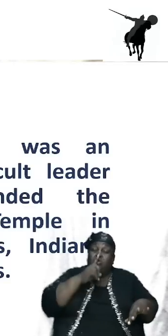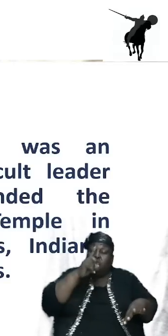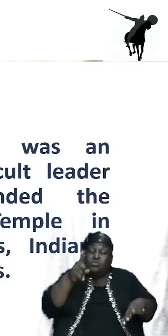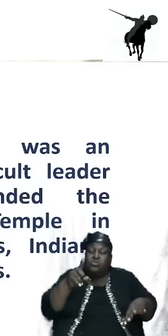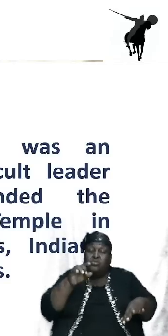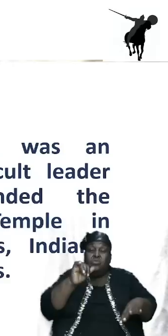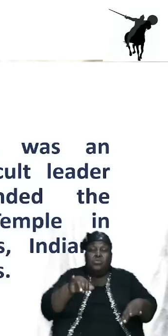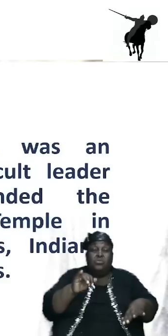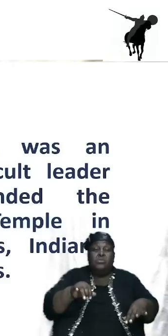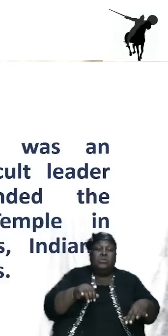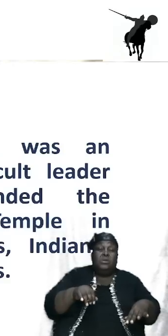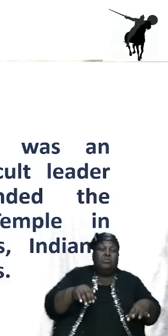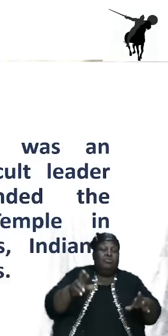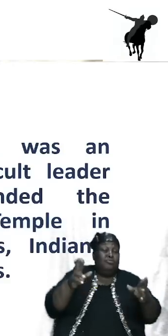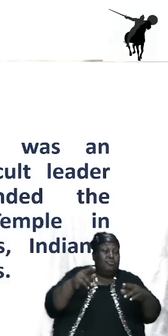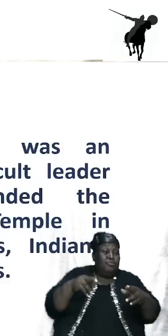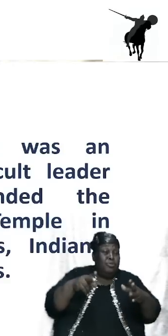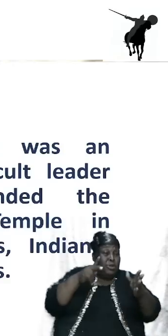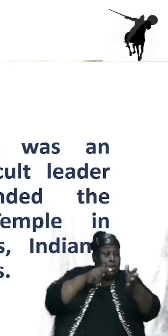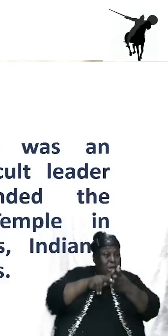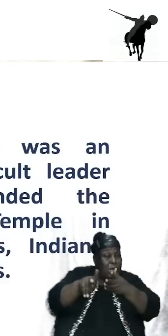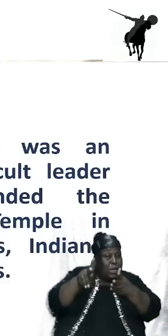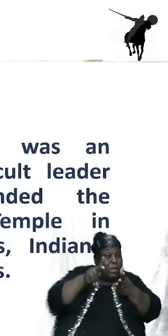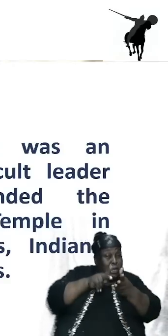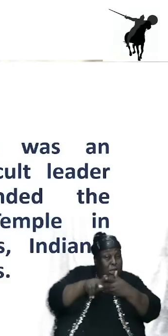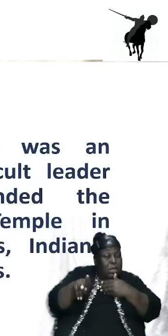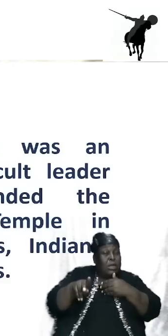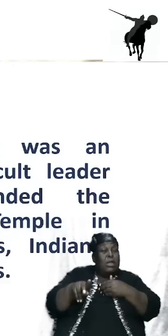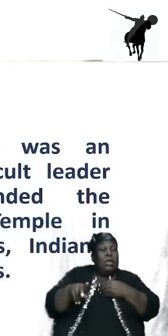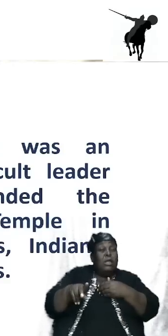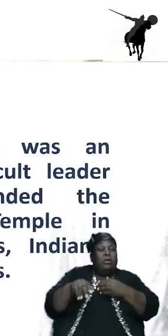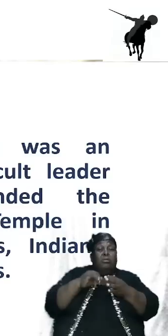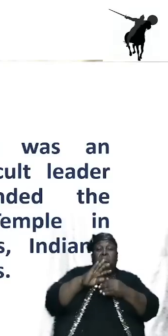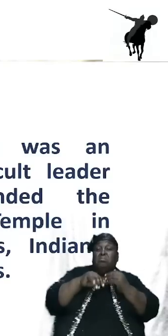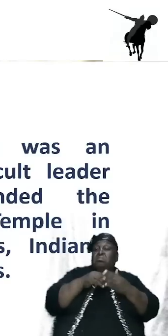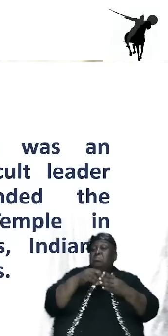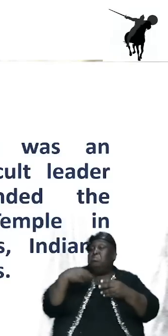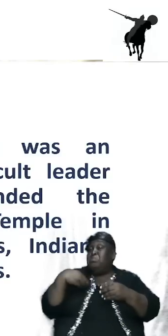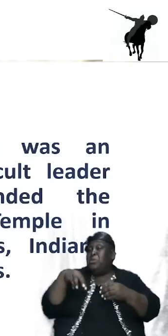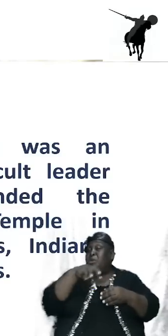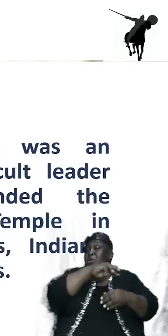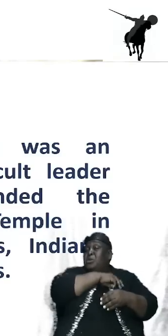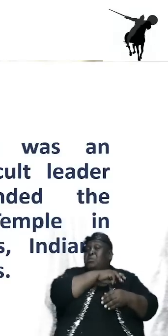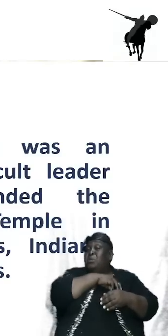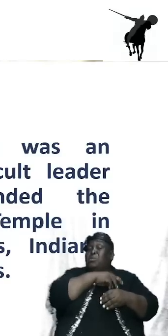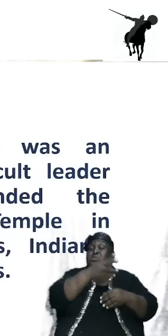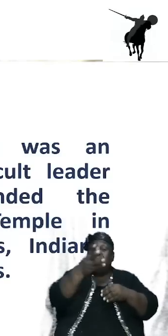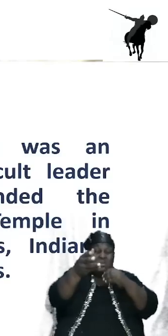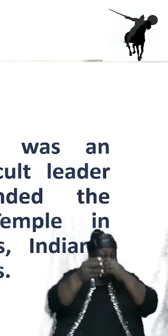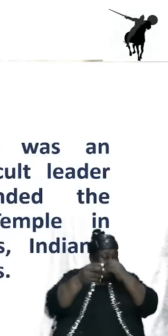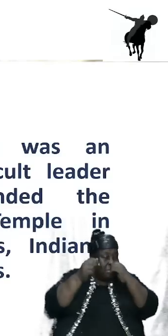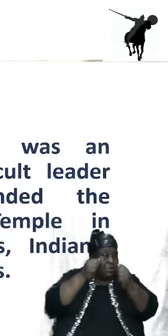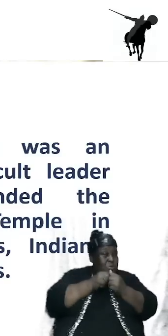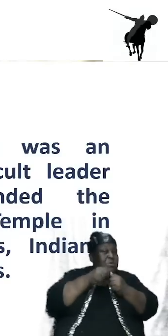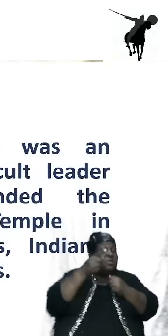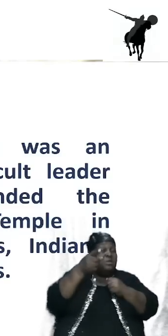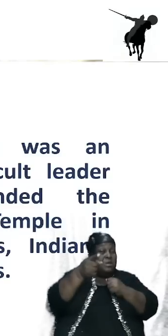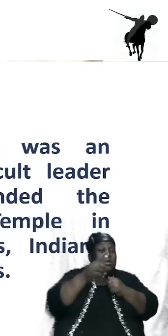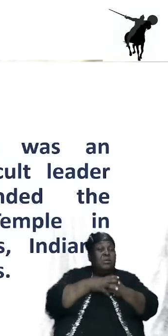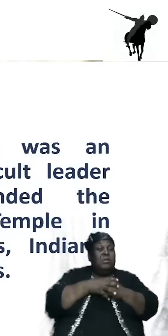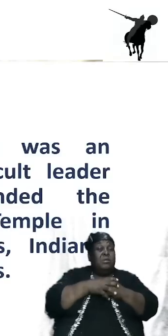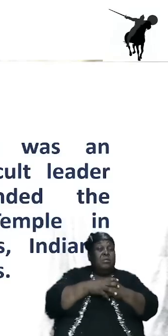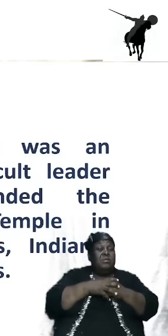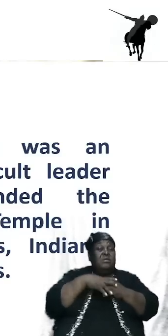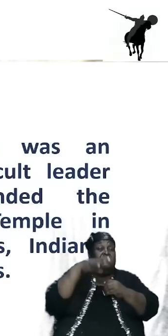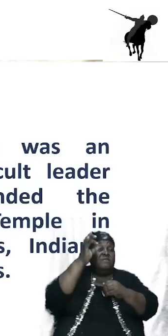of Leo Ryan and the press, he also killed all the members that were there with him. Why? Because of